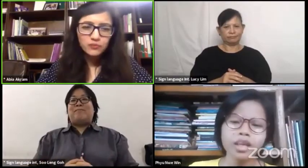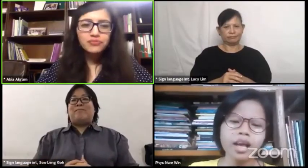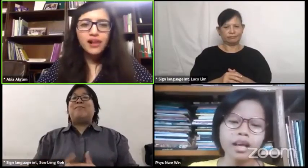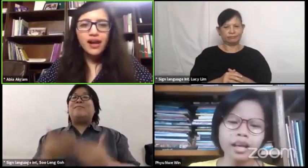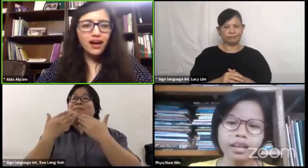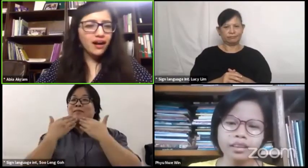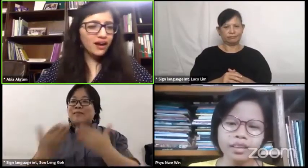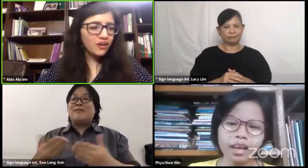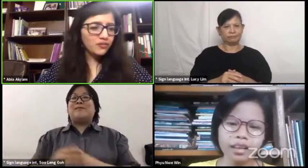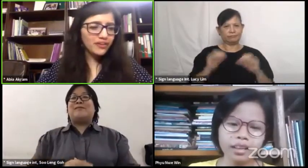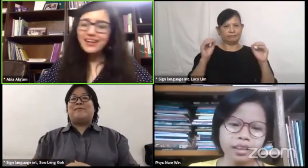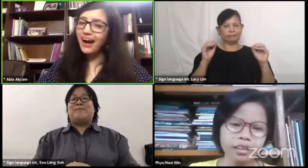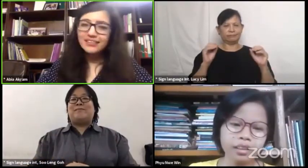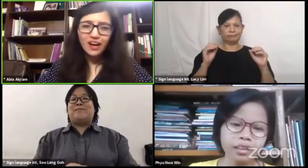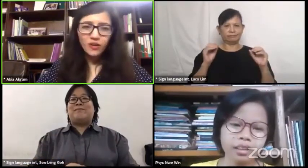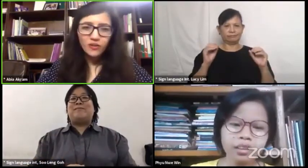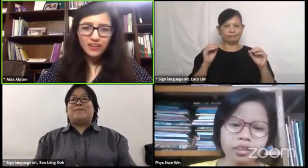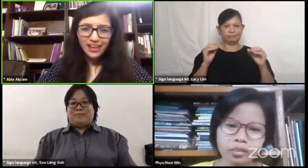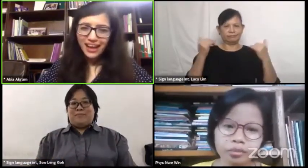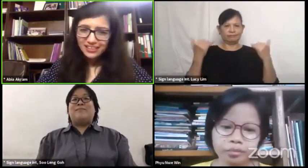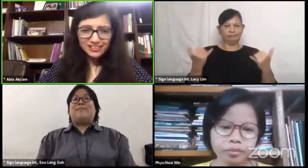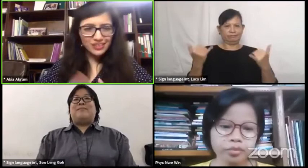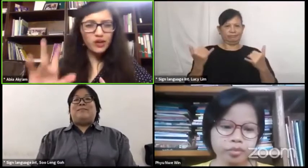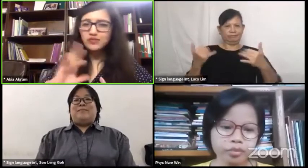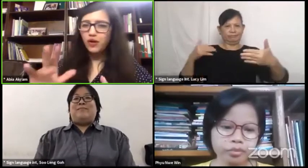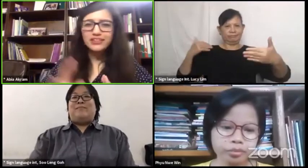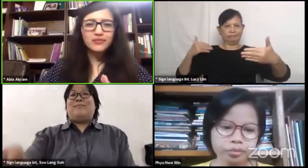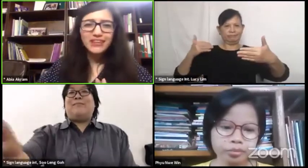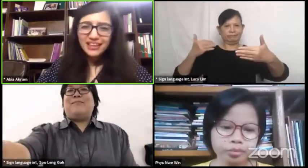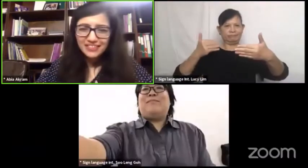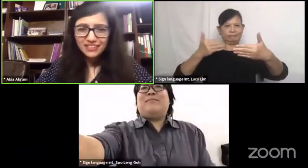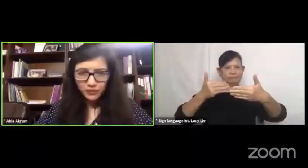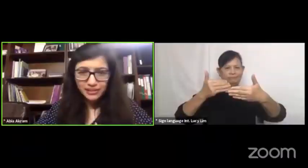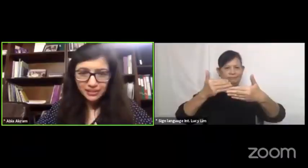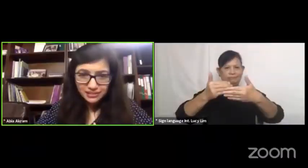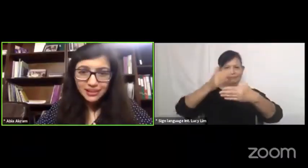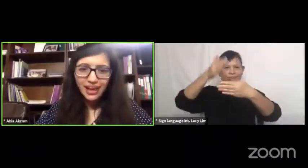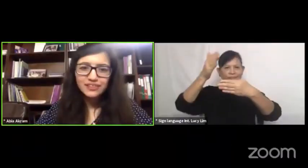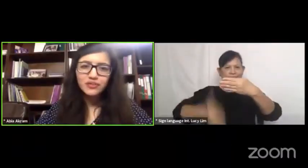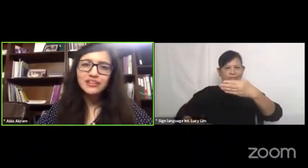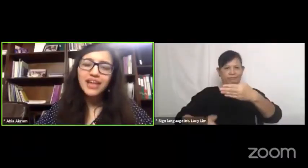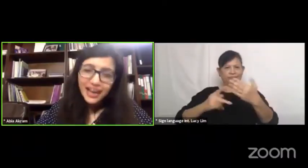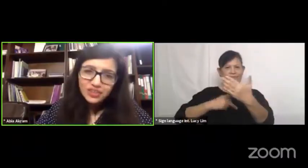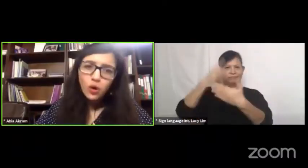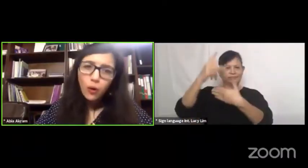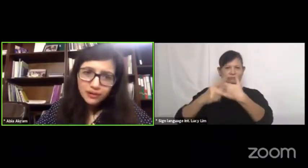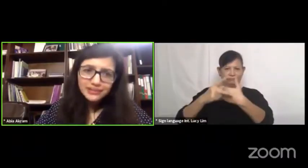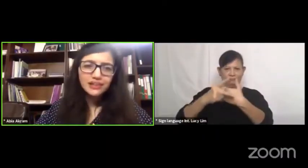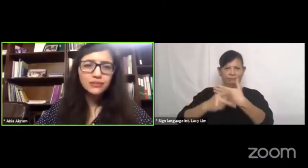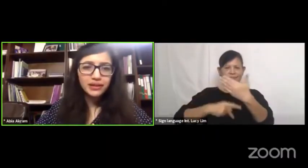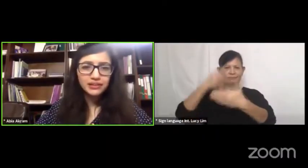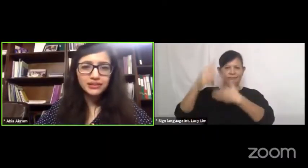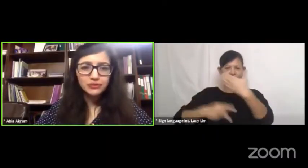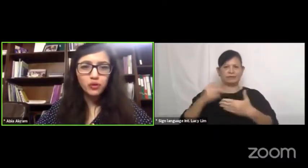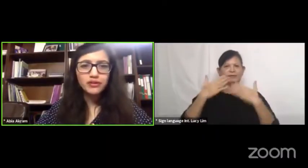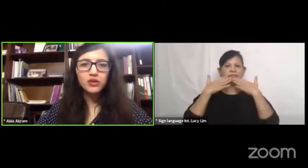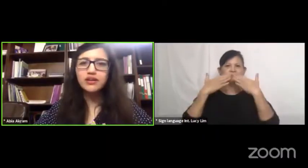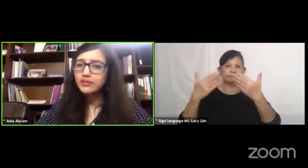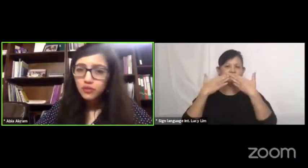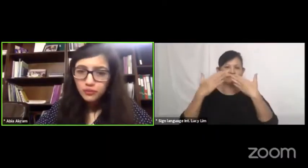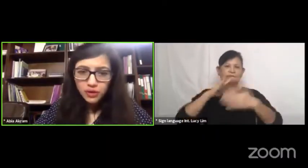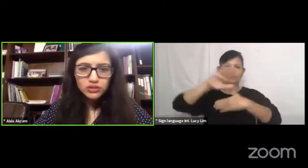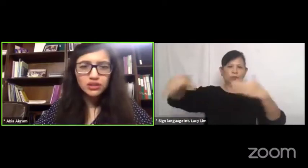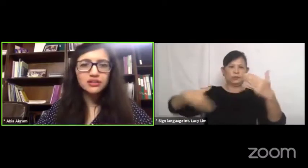you. We are now on the end of all the plenary speakers, and we thank all the speakers for